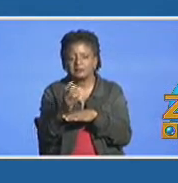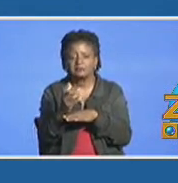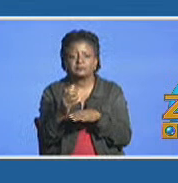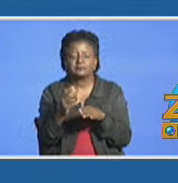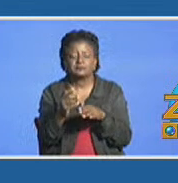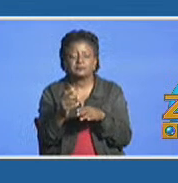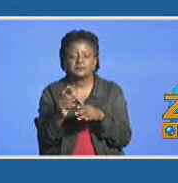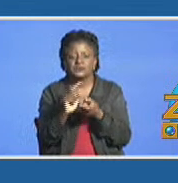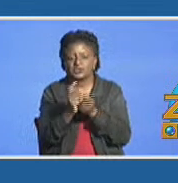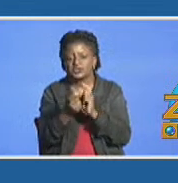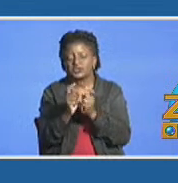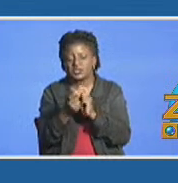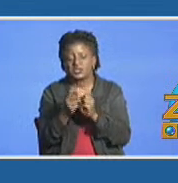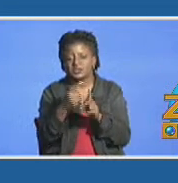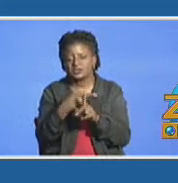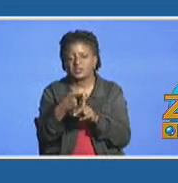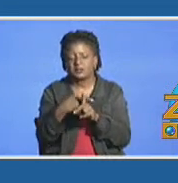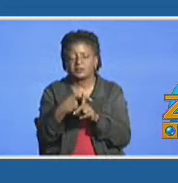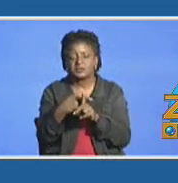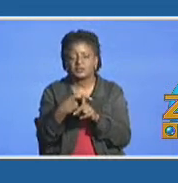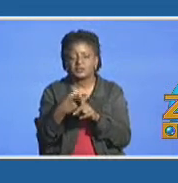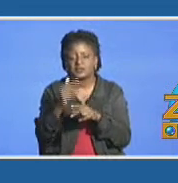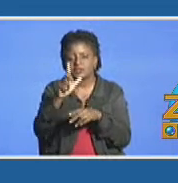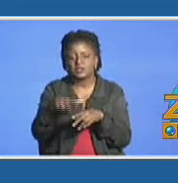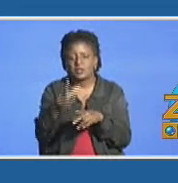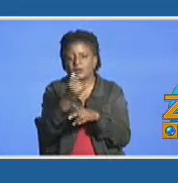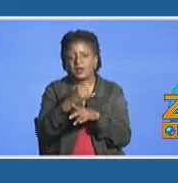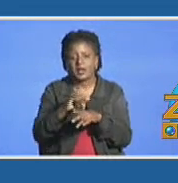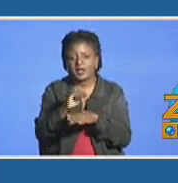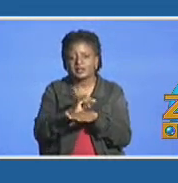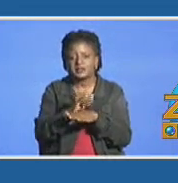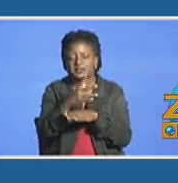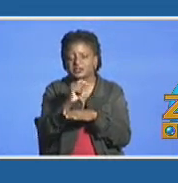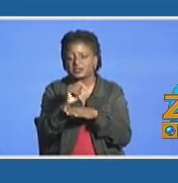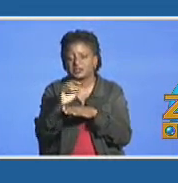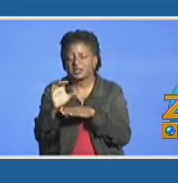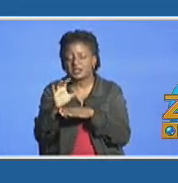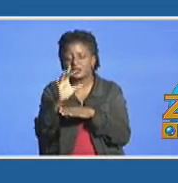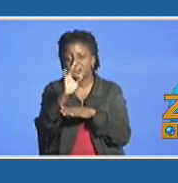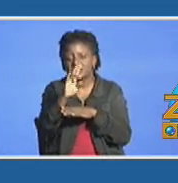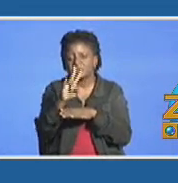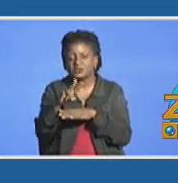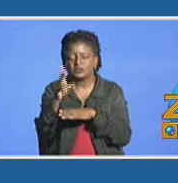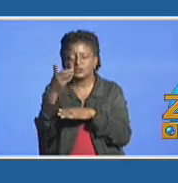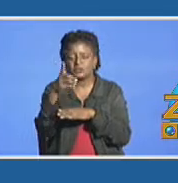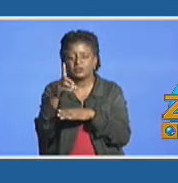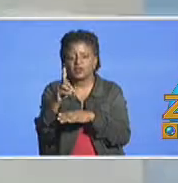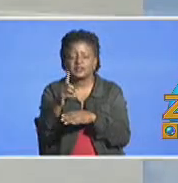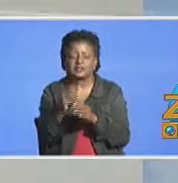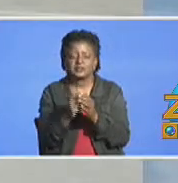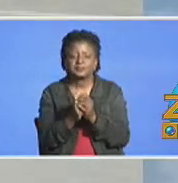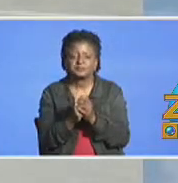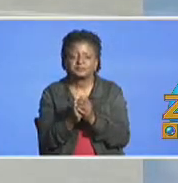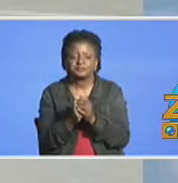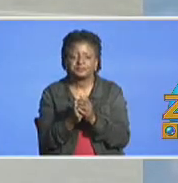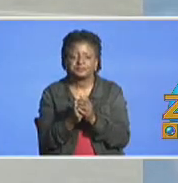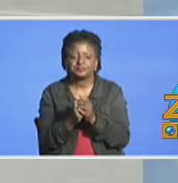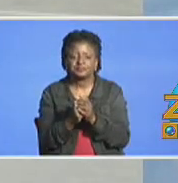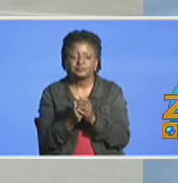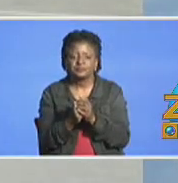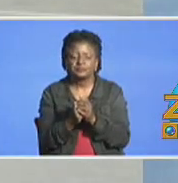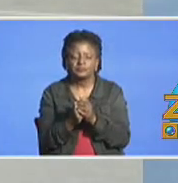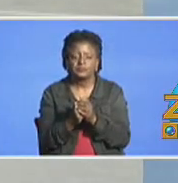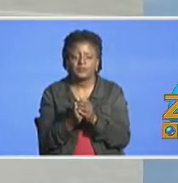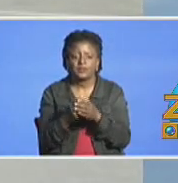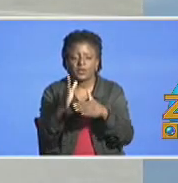up in Betsy Bay, Magona, and Acklands, Matchetown, and Nago as well. And the Turks and Caicos Islands at 82 degrees. And